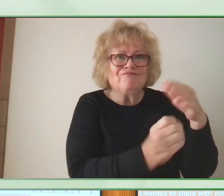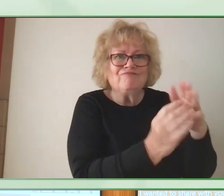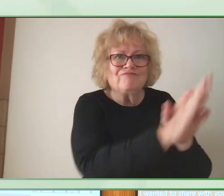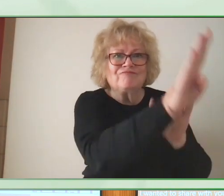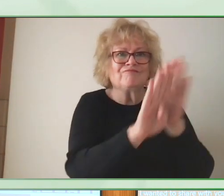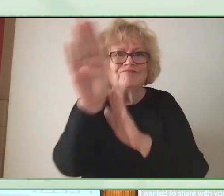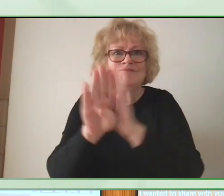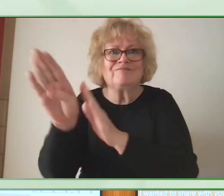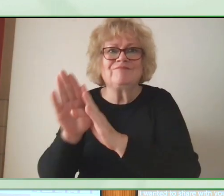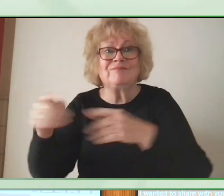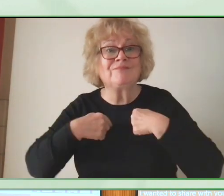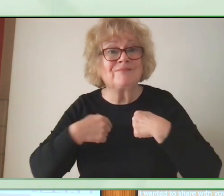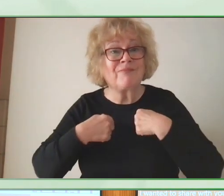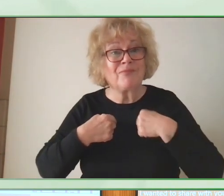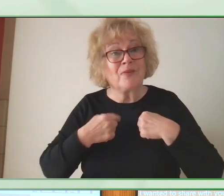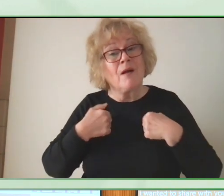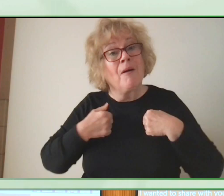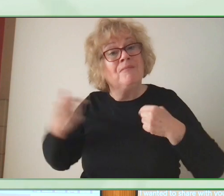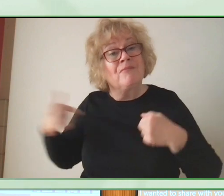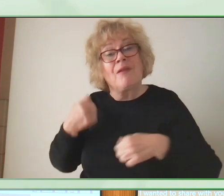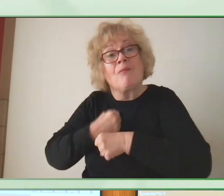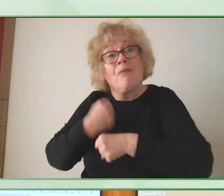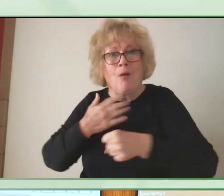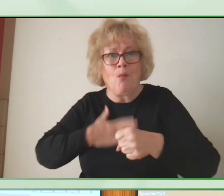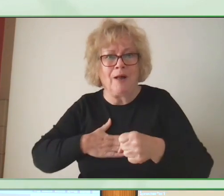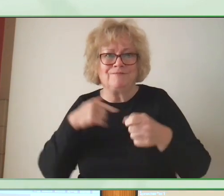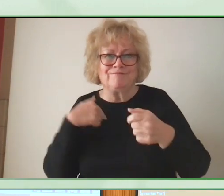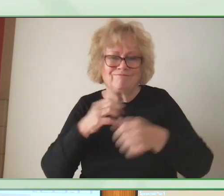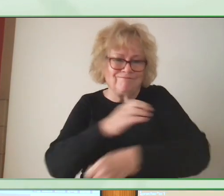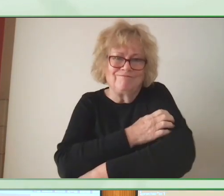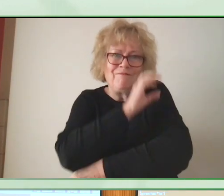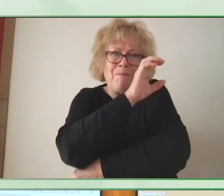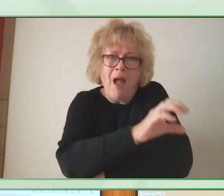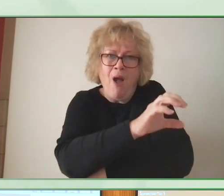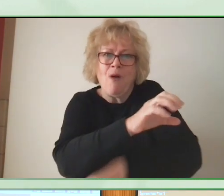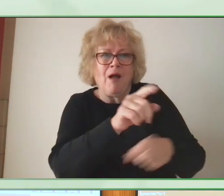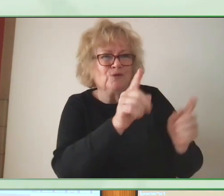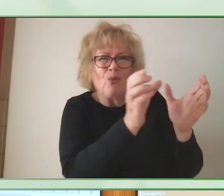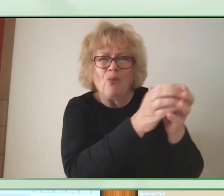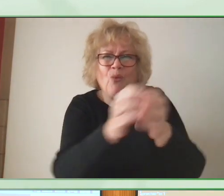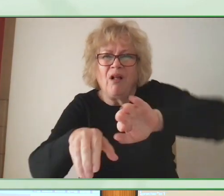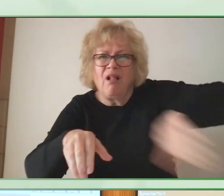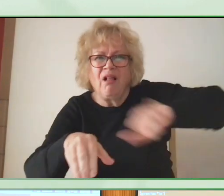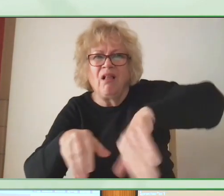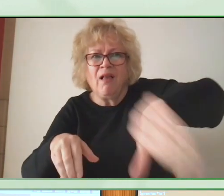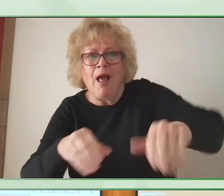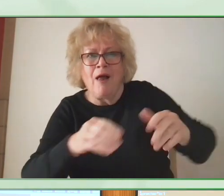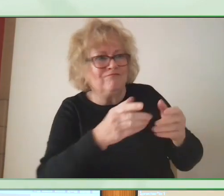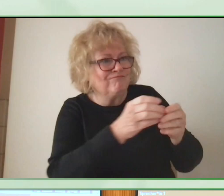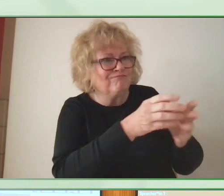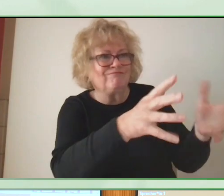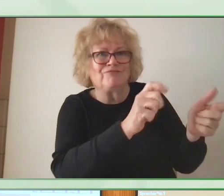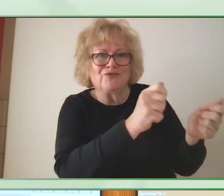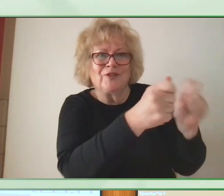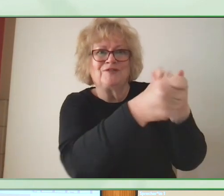who worked at ALNOUR, who still work at ALNOUR. Safa, one of the youngest employees that we have, she has